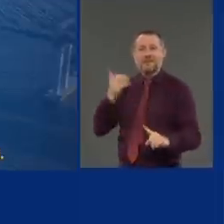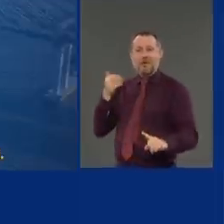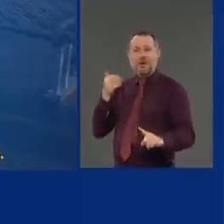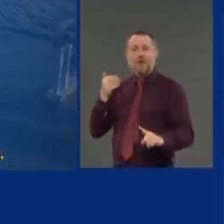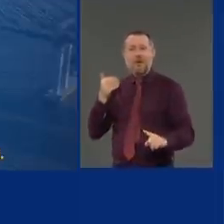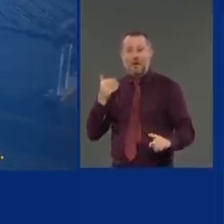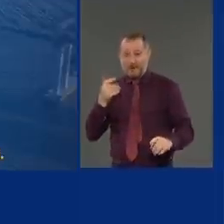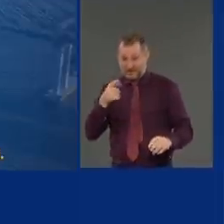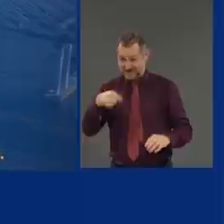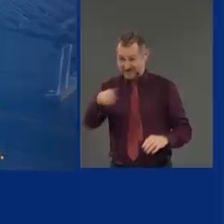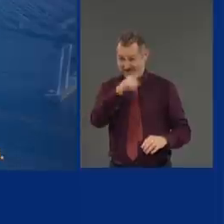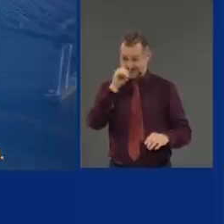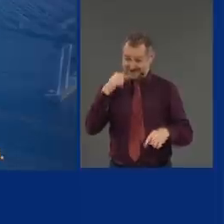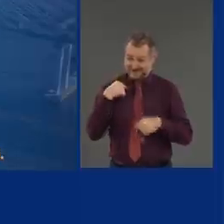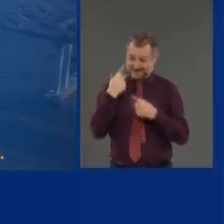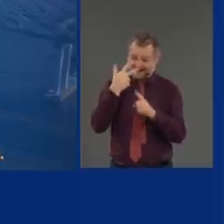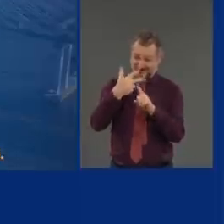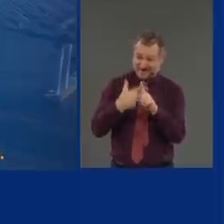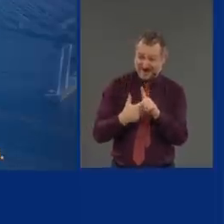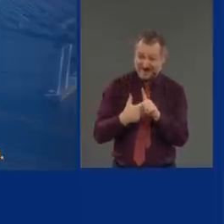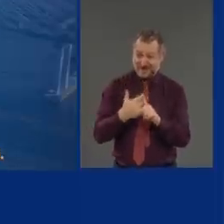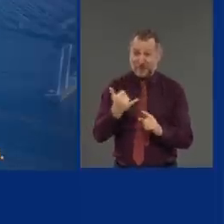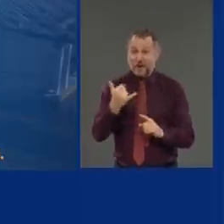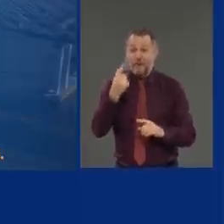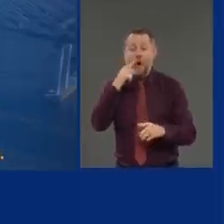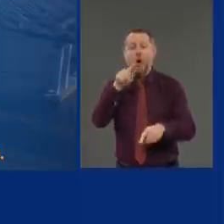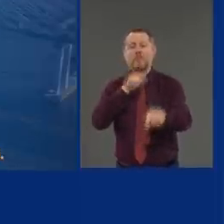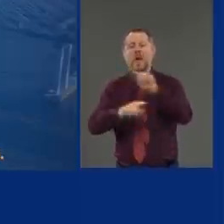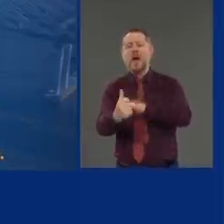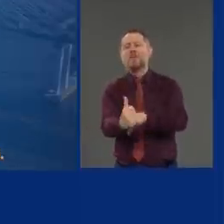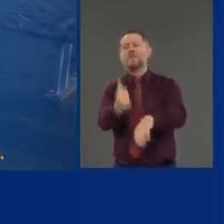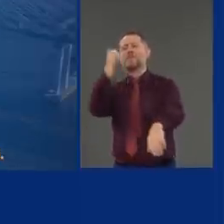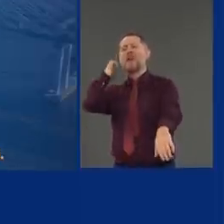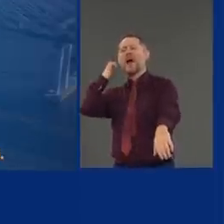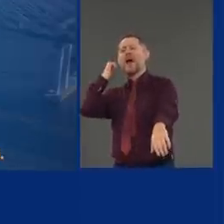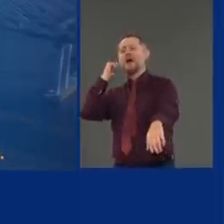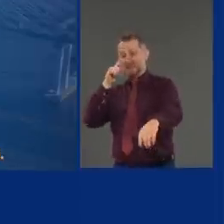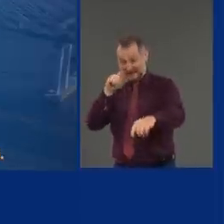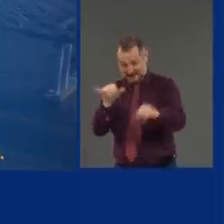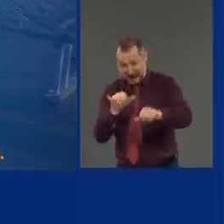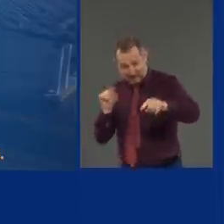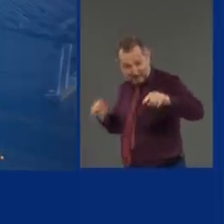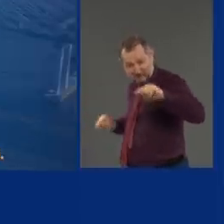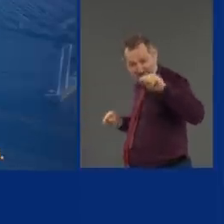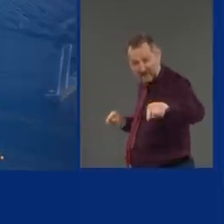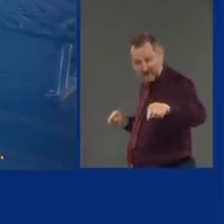not to go back where we were the day before the pandemic. Life is never about going backwards.